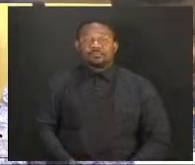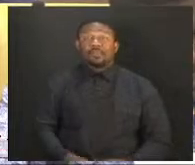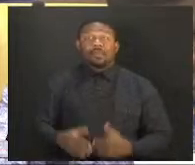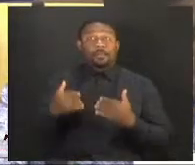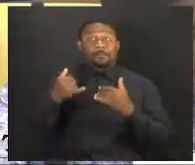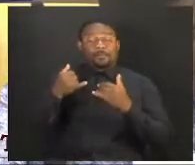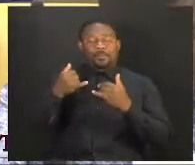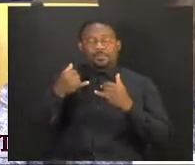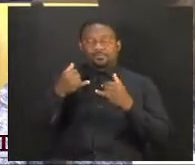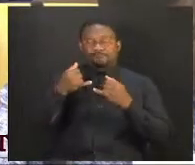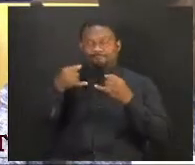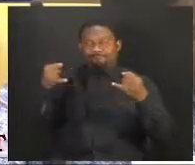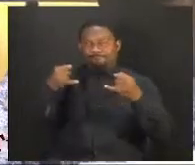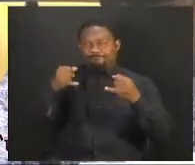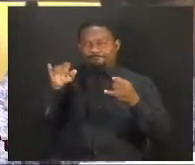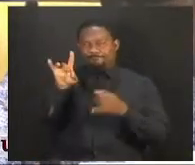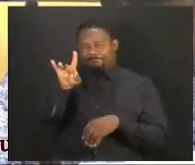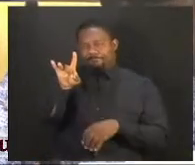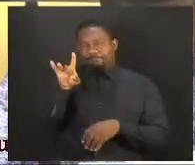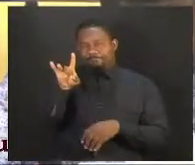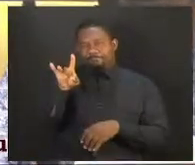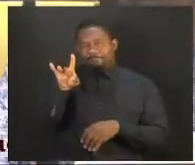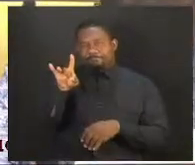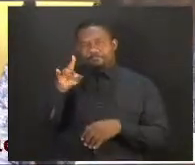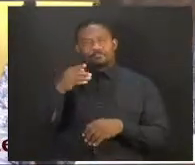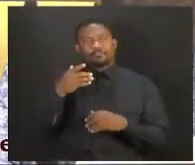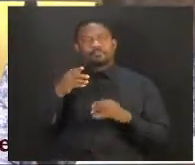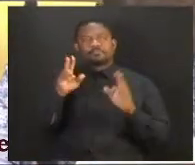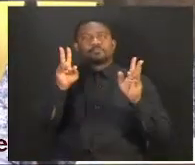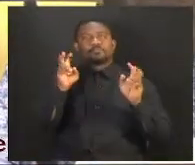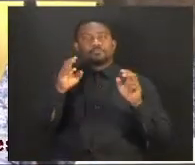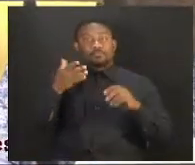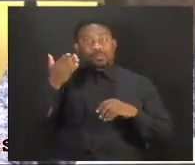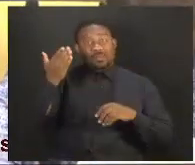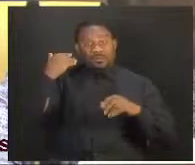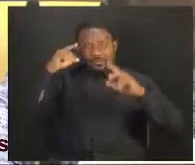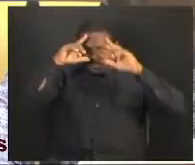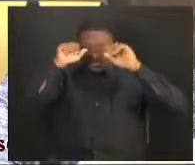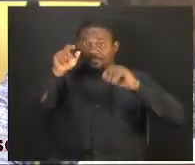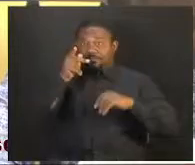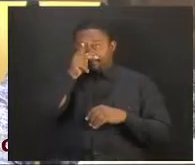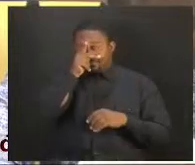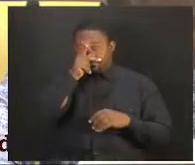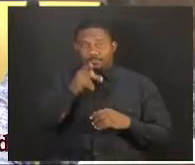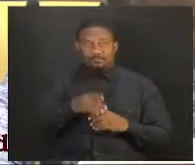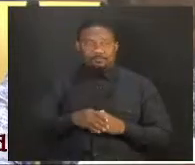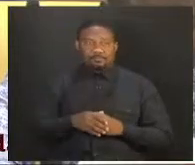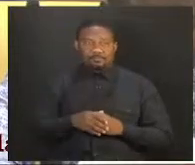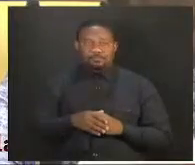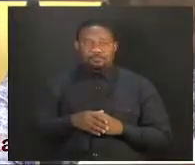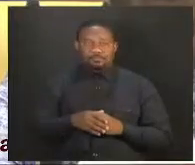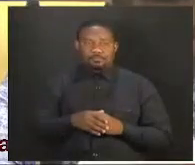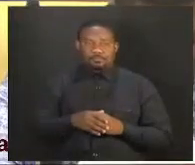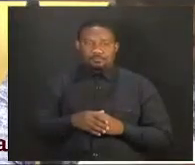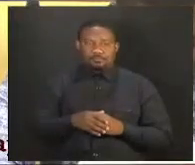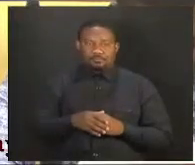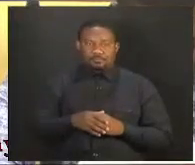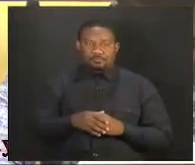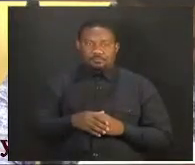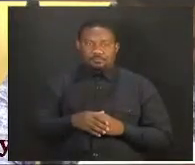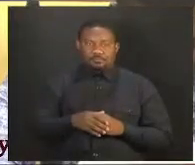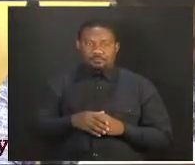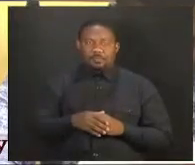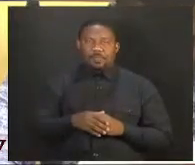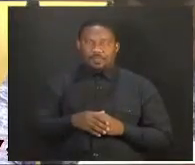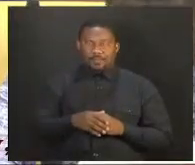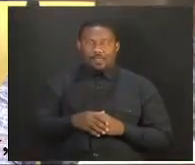8. Line 8, the former president, John Ajekun Kufuor, names are very